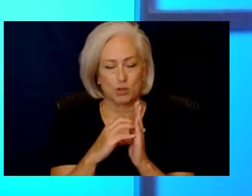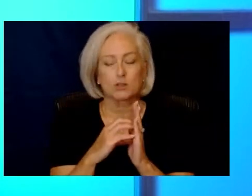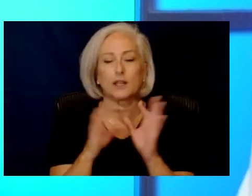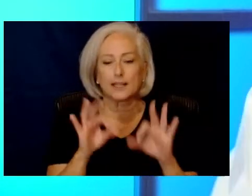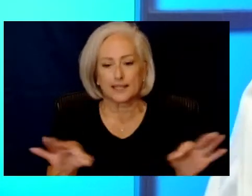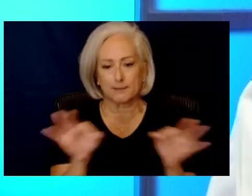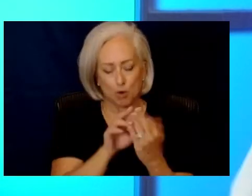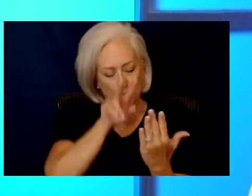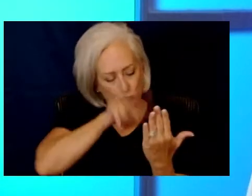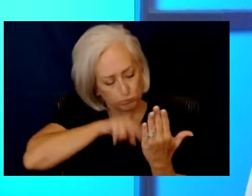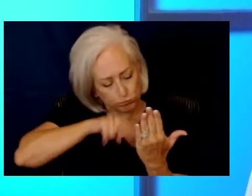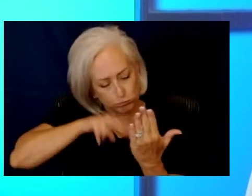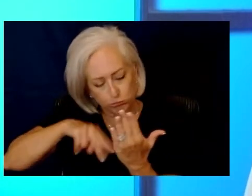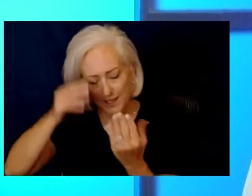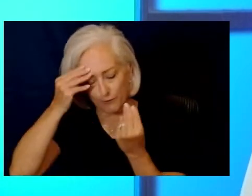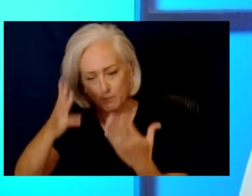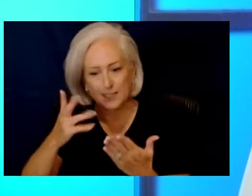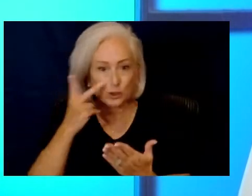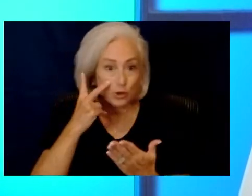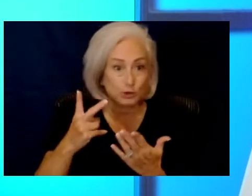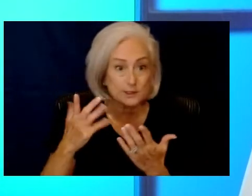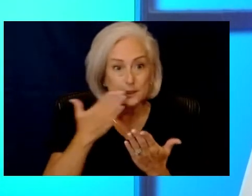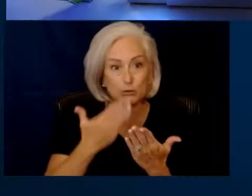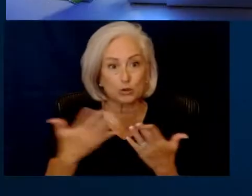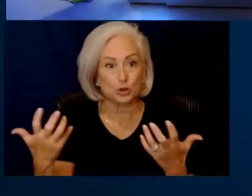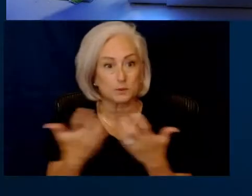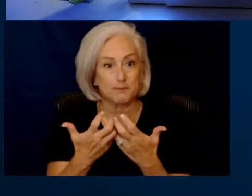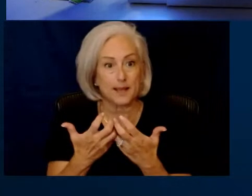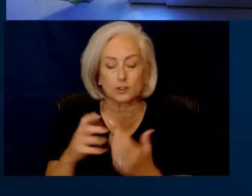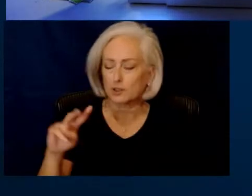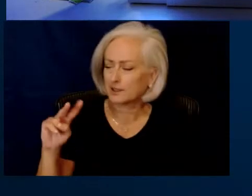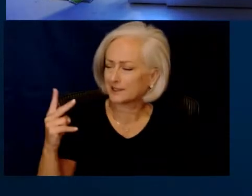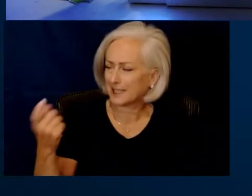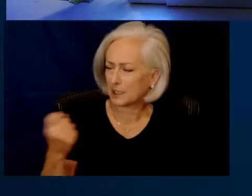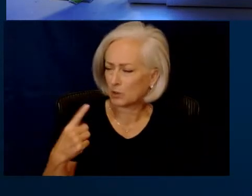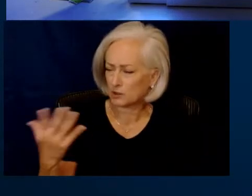right. What was the second question? I think it